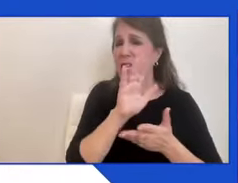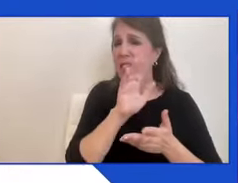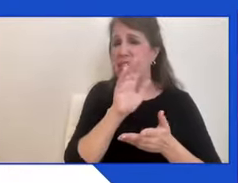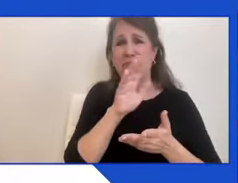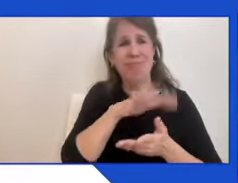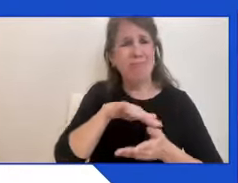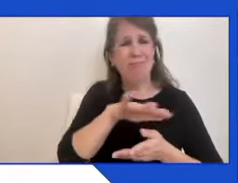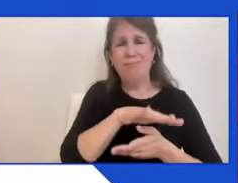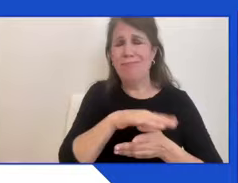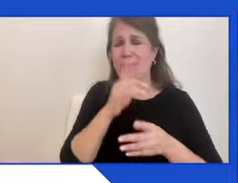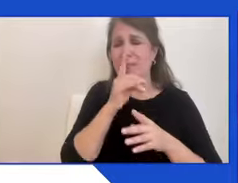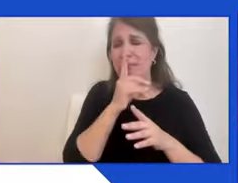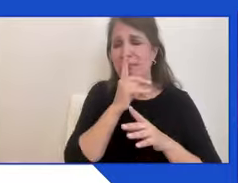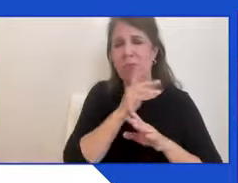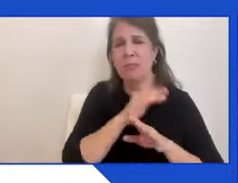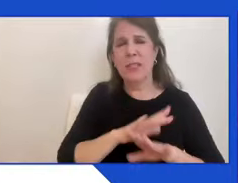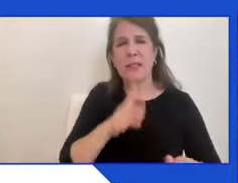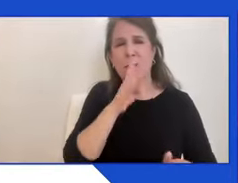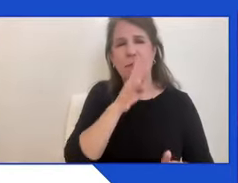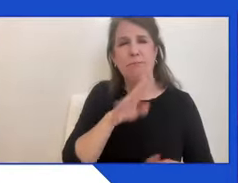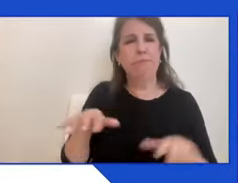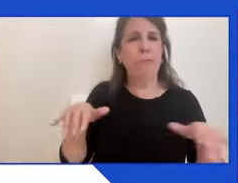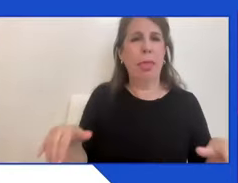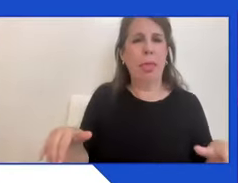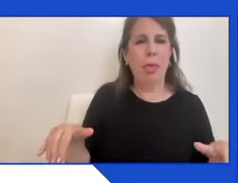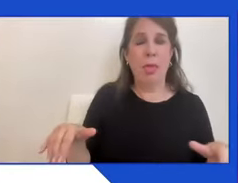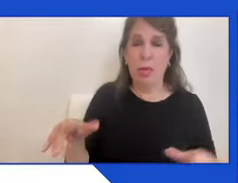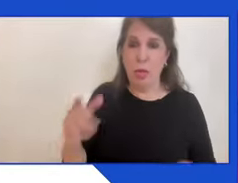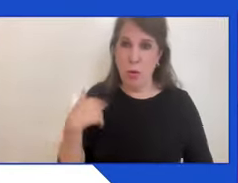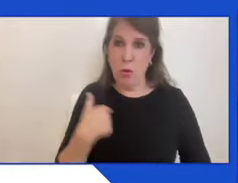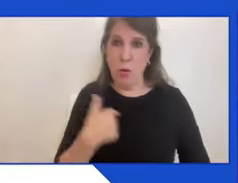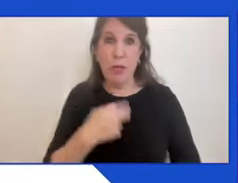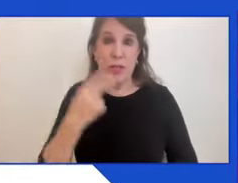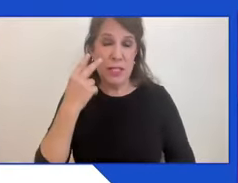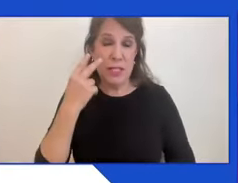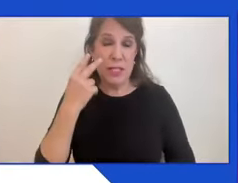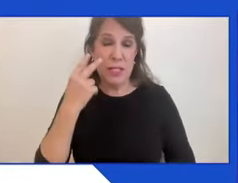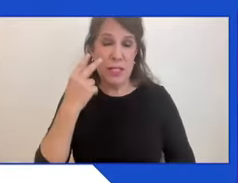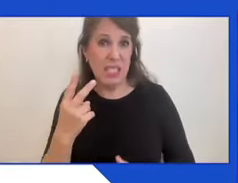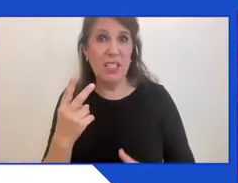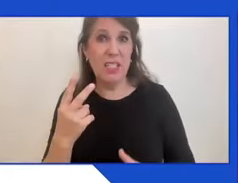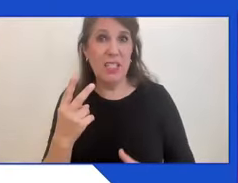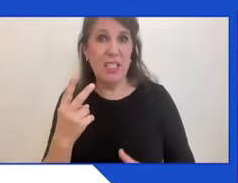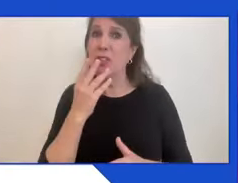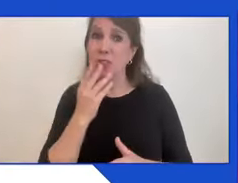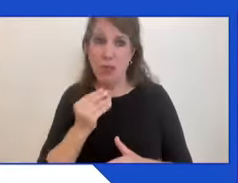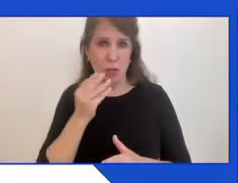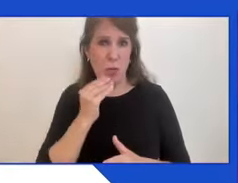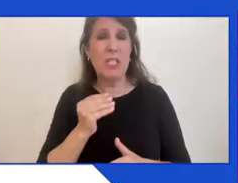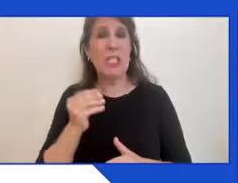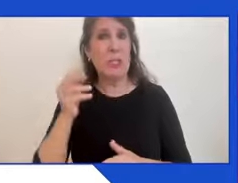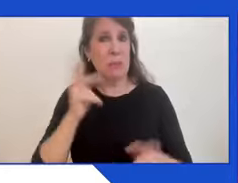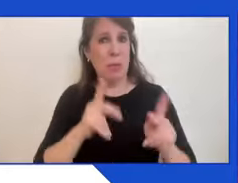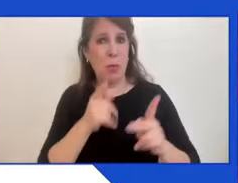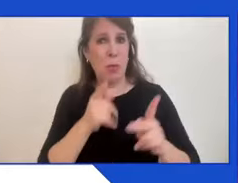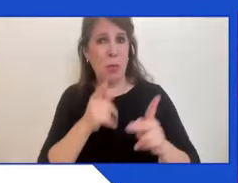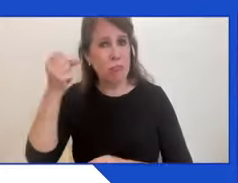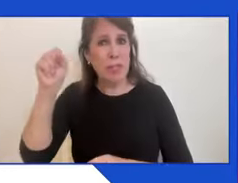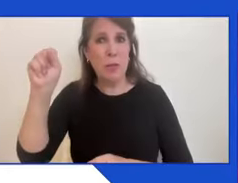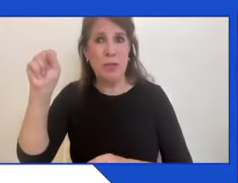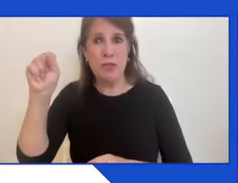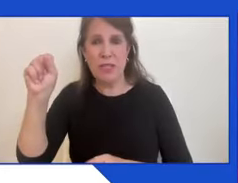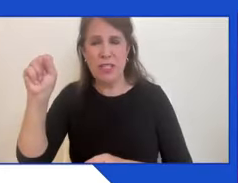We are witnessing Jewish demonstrators attacked and in some cases killed. The dark demons